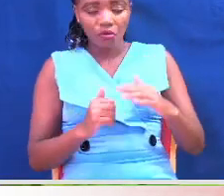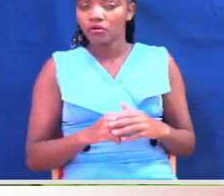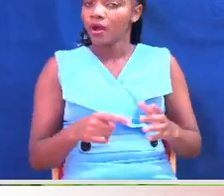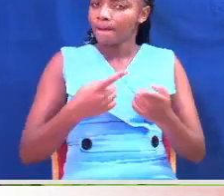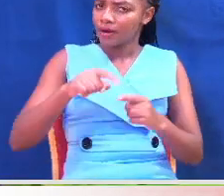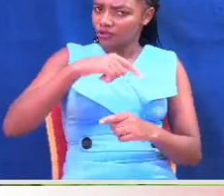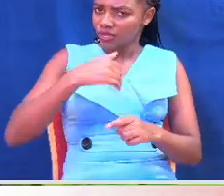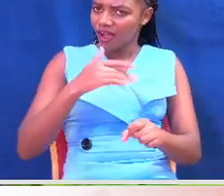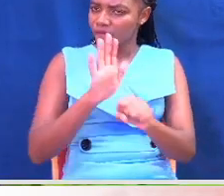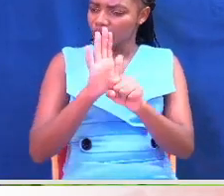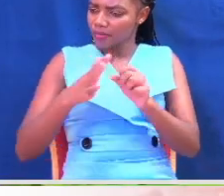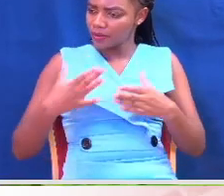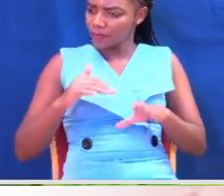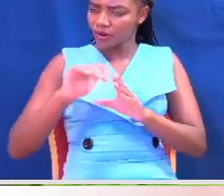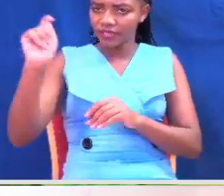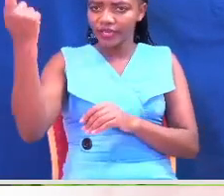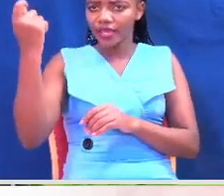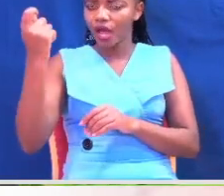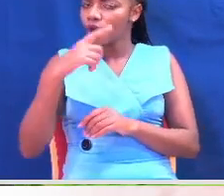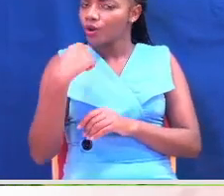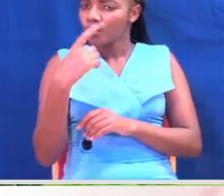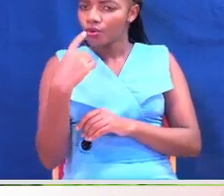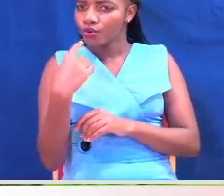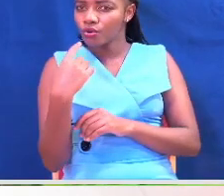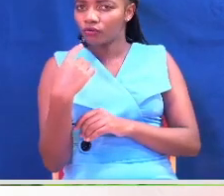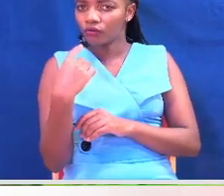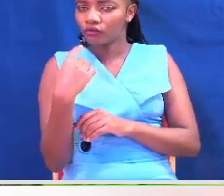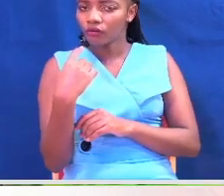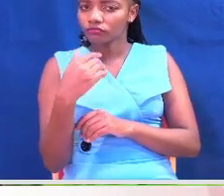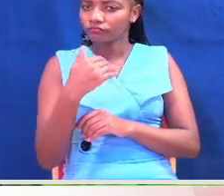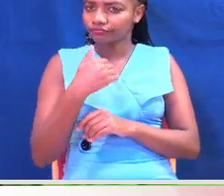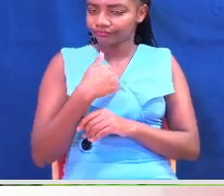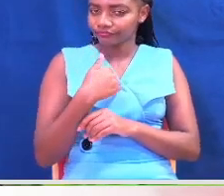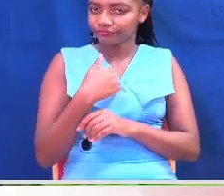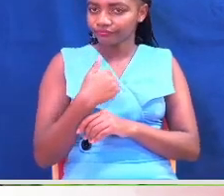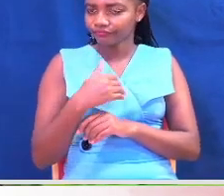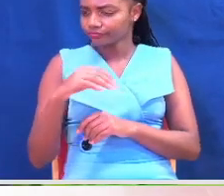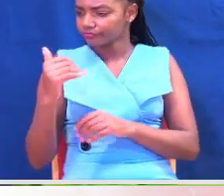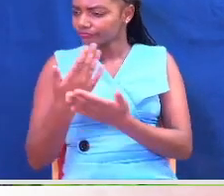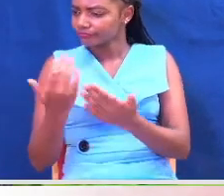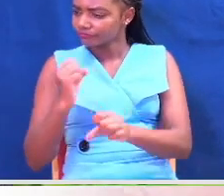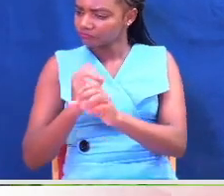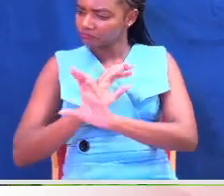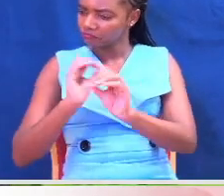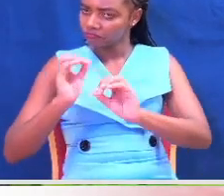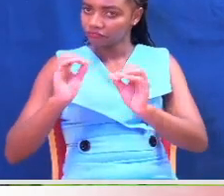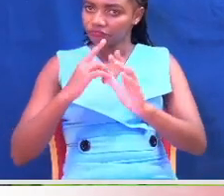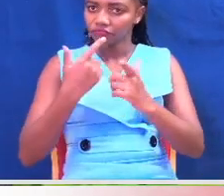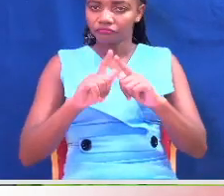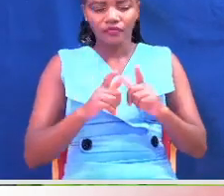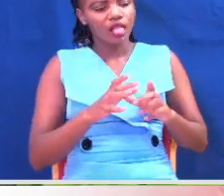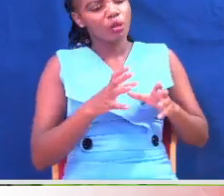wengi nchini Kenya ni kama hawakuwa na chochote cha kufanya, ni kama walilazimishwa